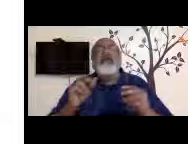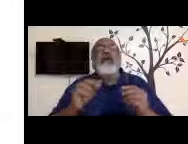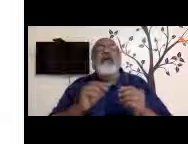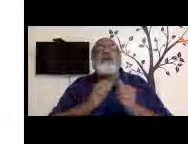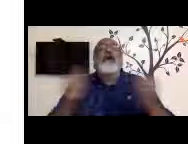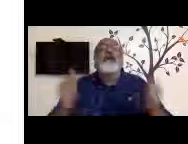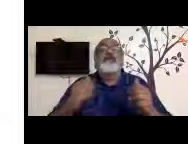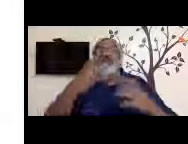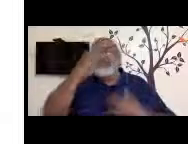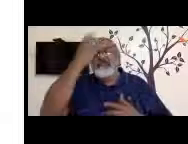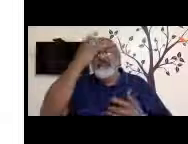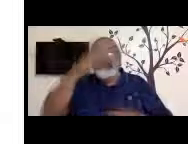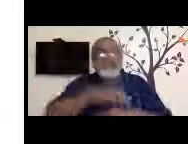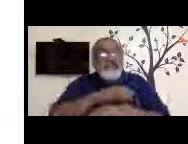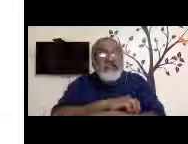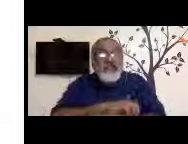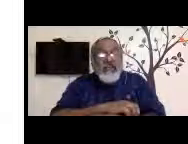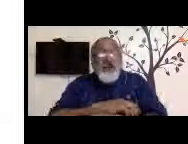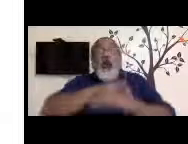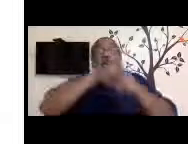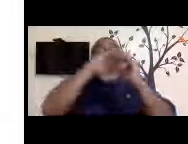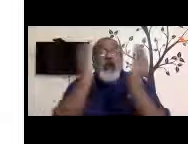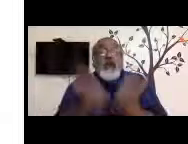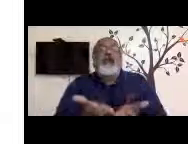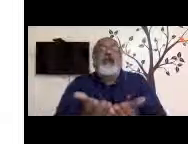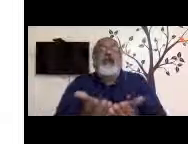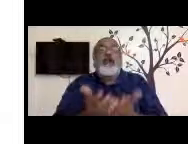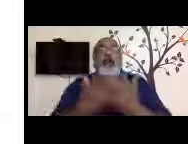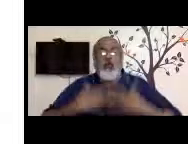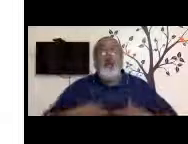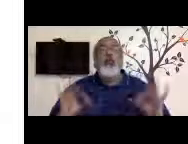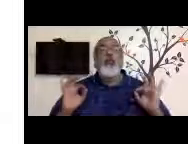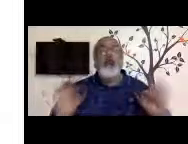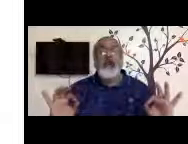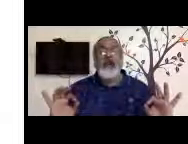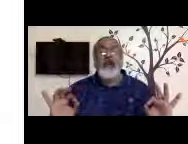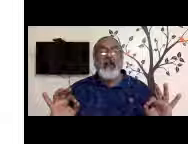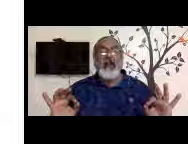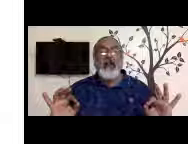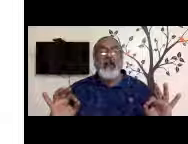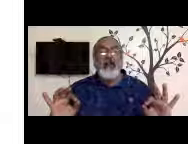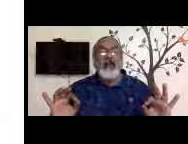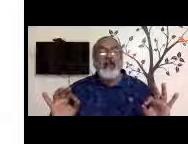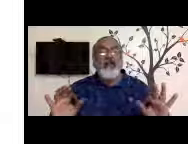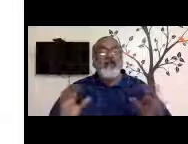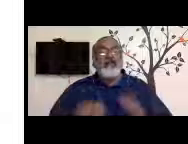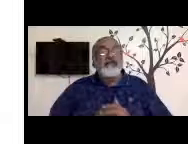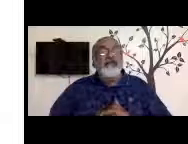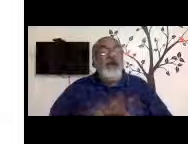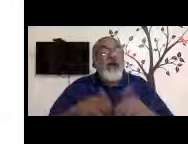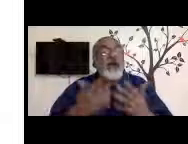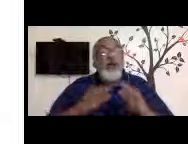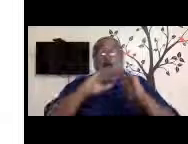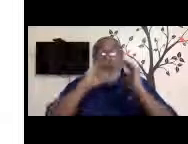but it is a holistic well-being. So for health of a person, or for the holistic health of a person